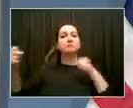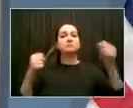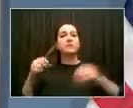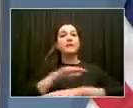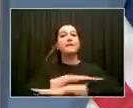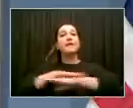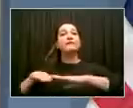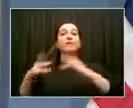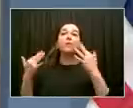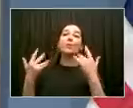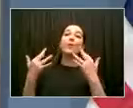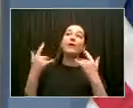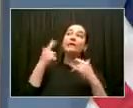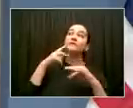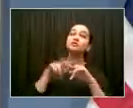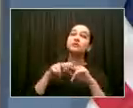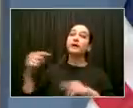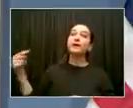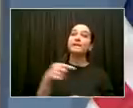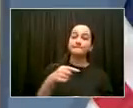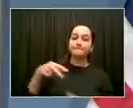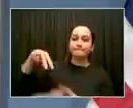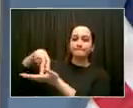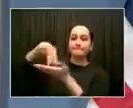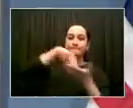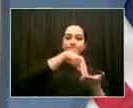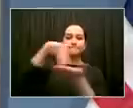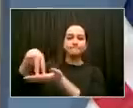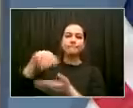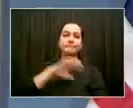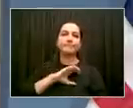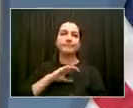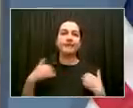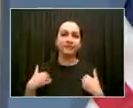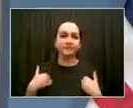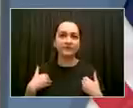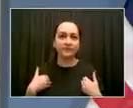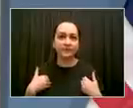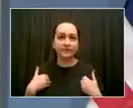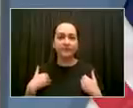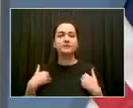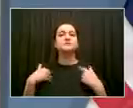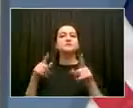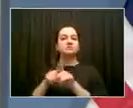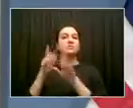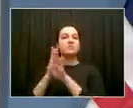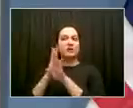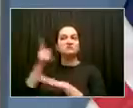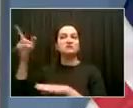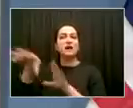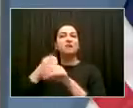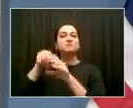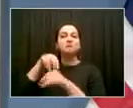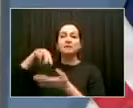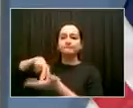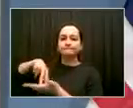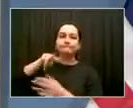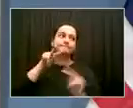the hate crimes to the people of New York City that are looking, whether it's anti-Asian hate